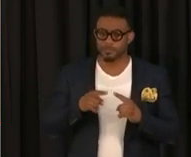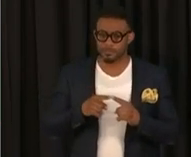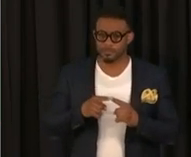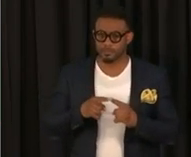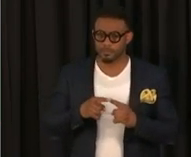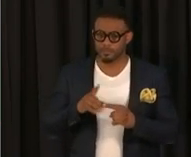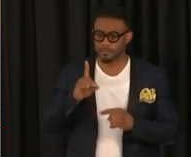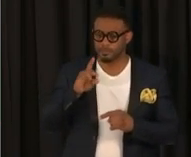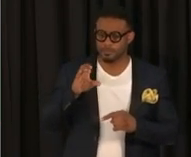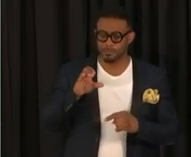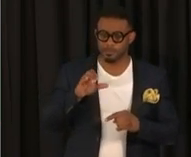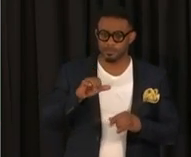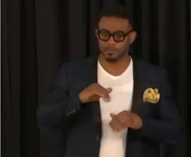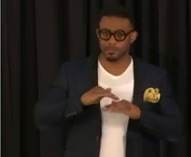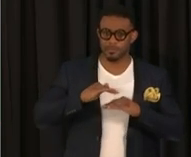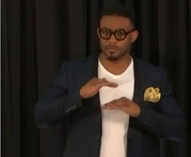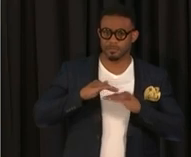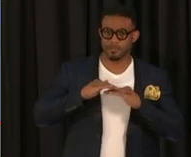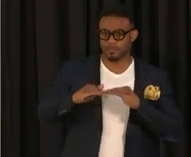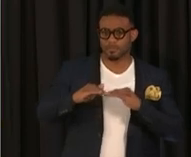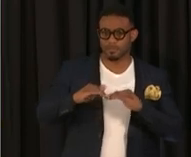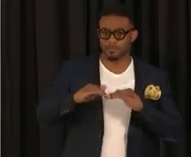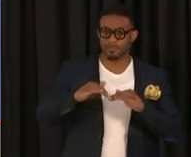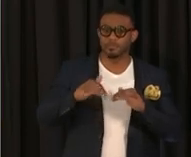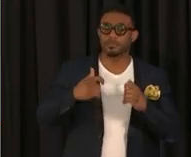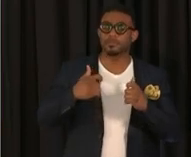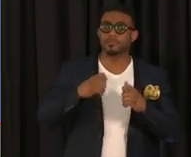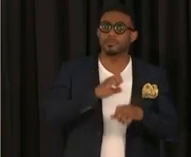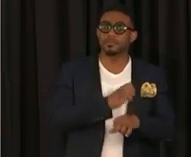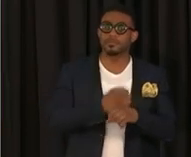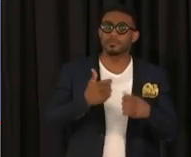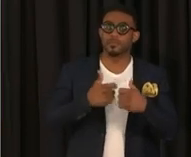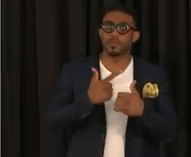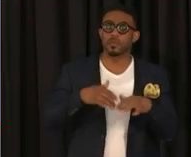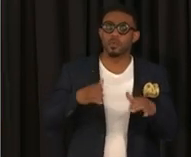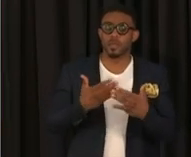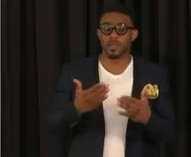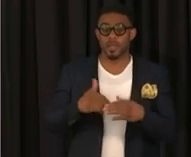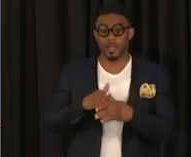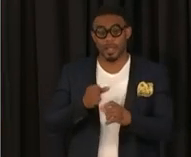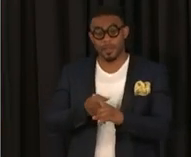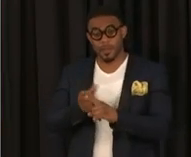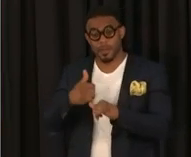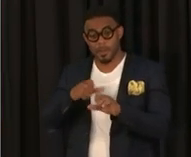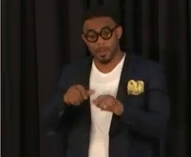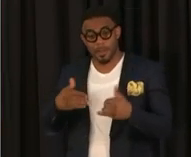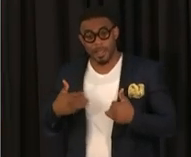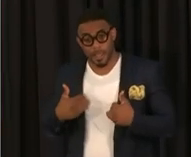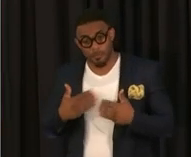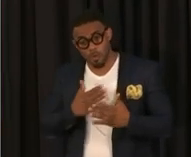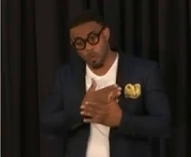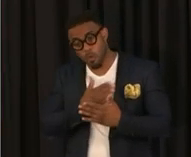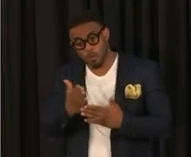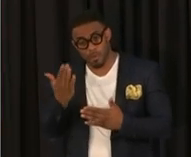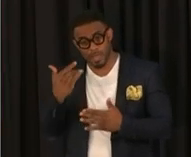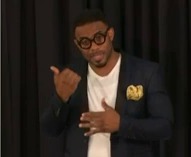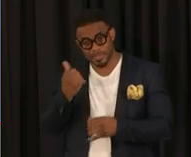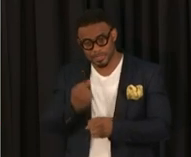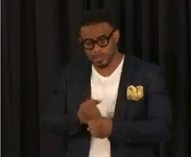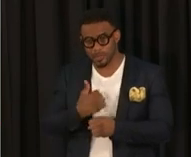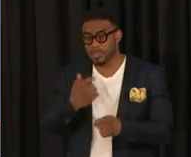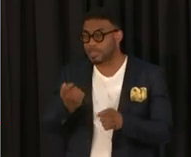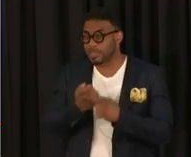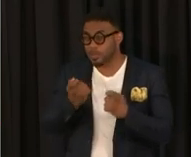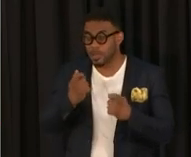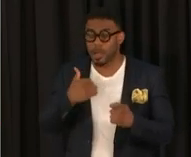talk about the DC Sustainable Energy Utility and what we're doing here in the city and the impact we've been able to have over the last decade.